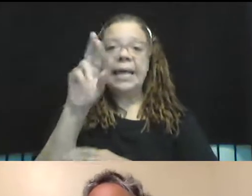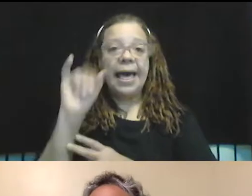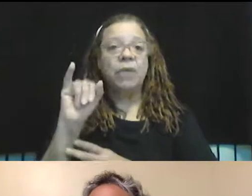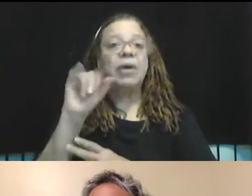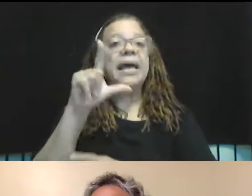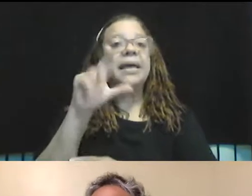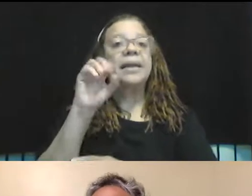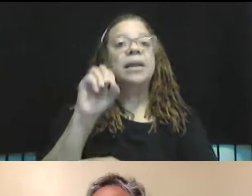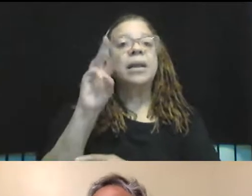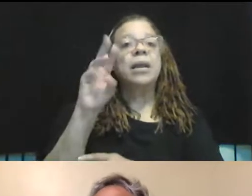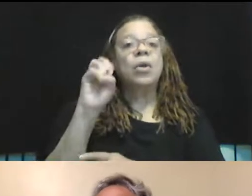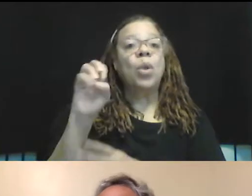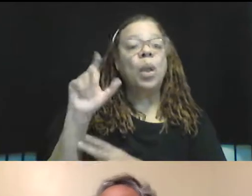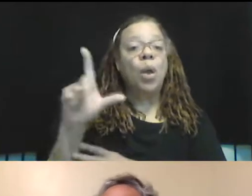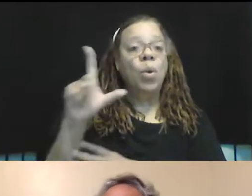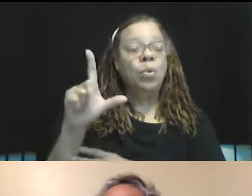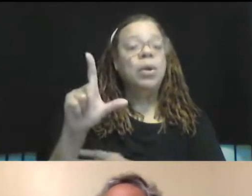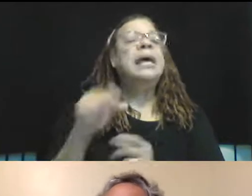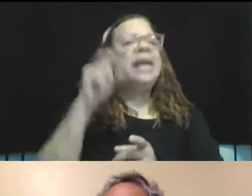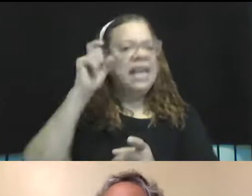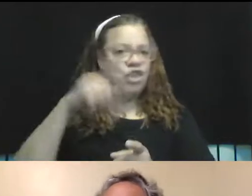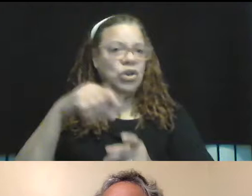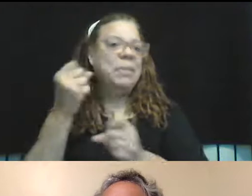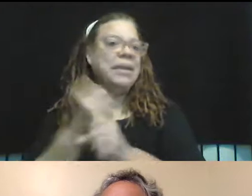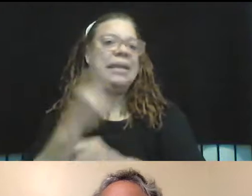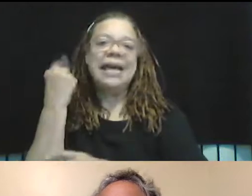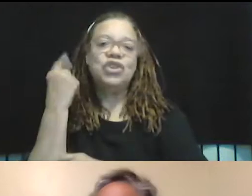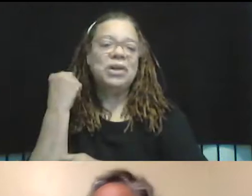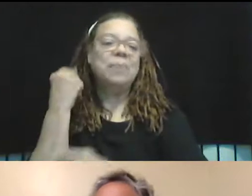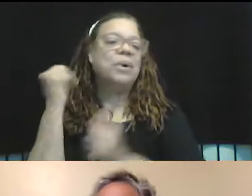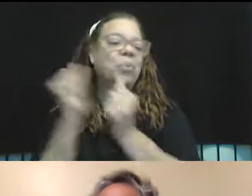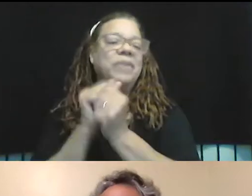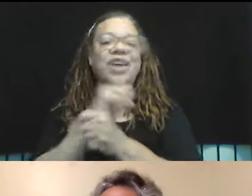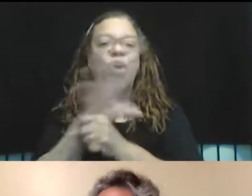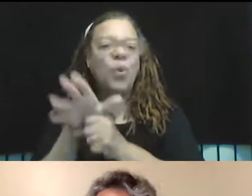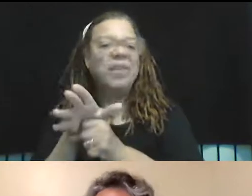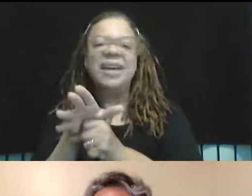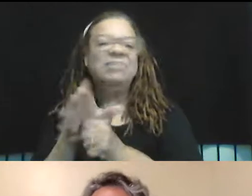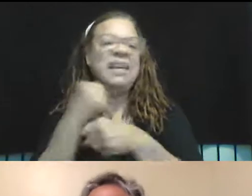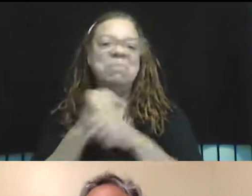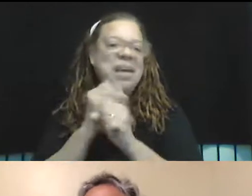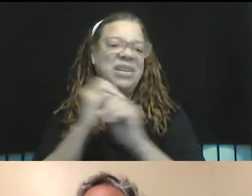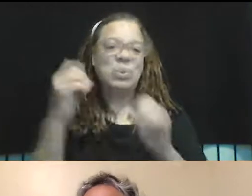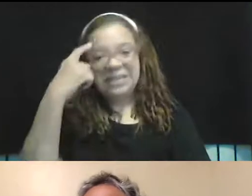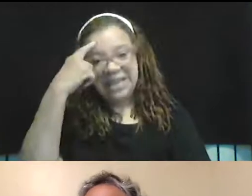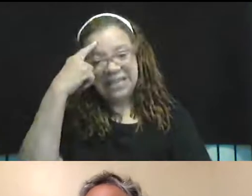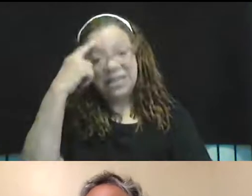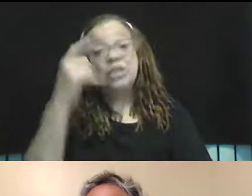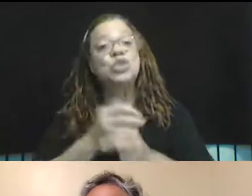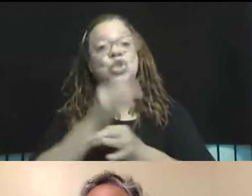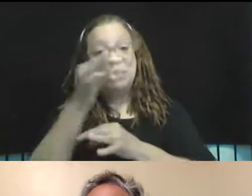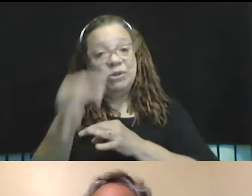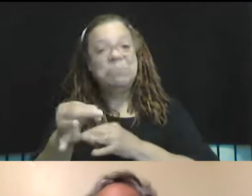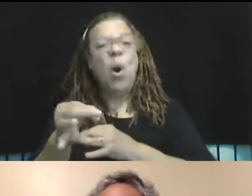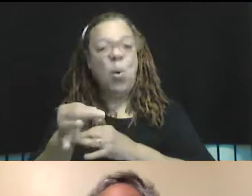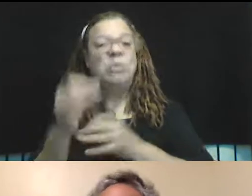Wow. So I was supposed to have it last year, but with everything going on, I just didn't think it made any sense. So I was like, let's push it off